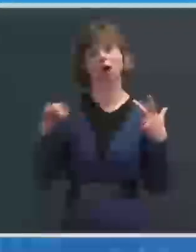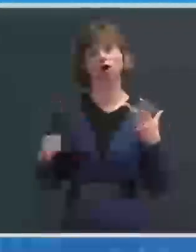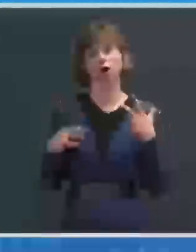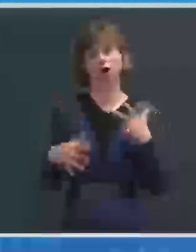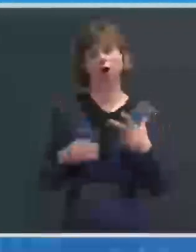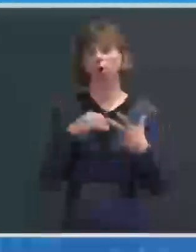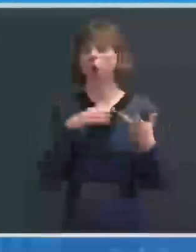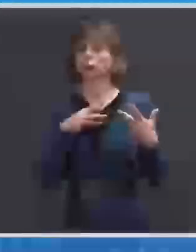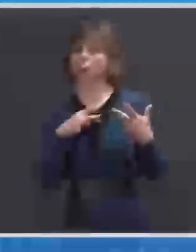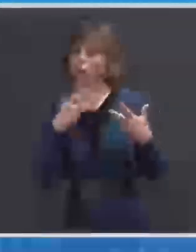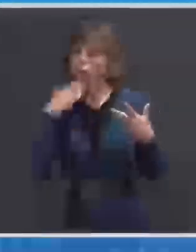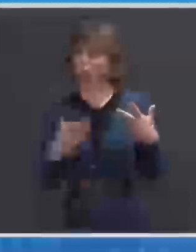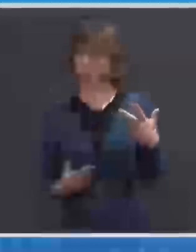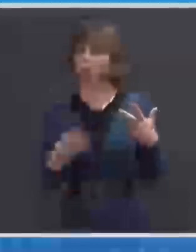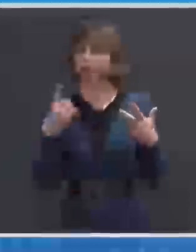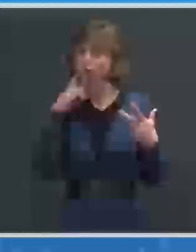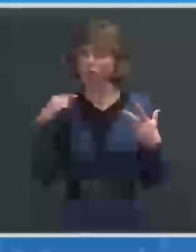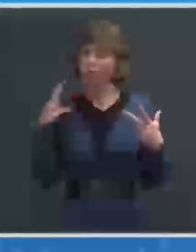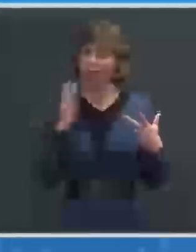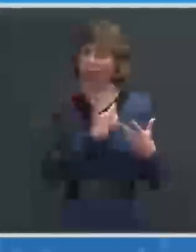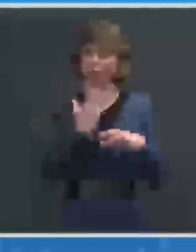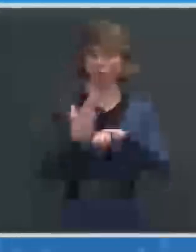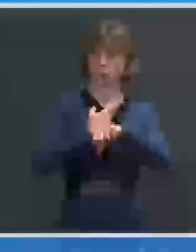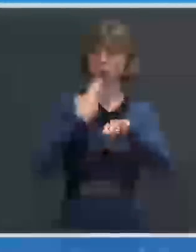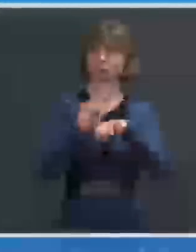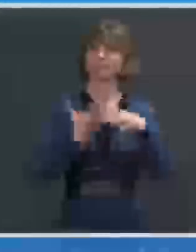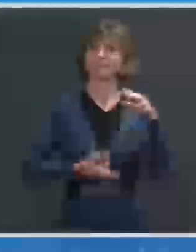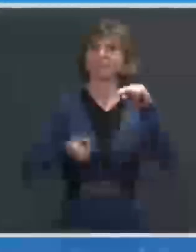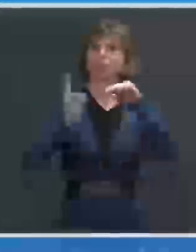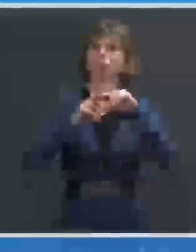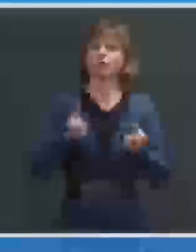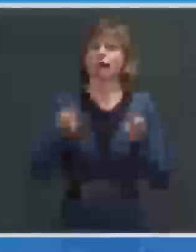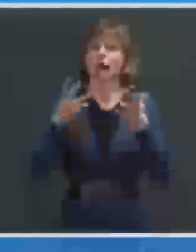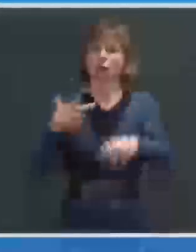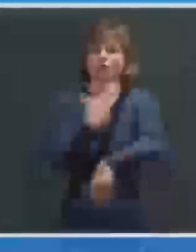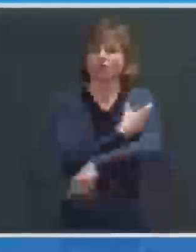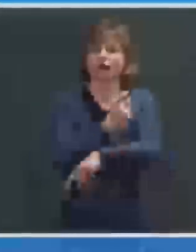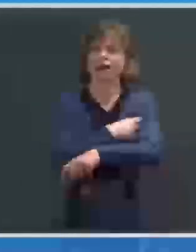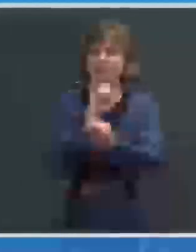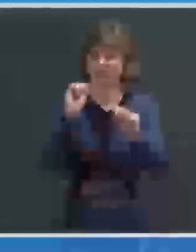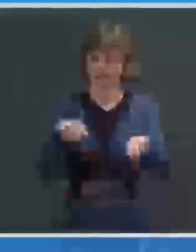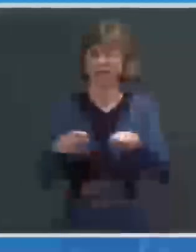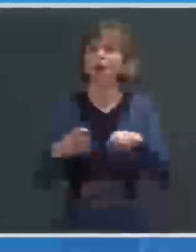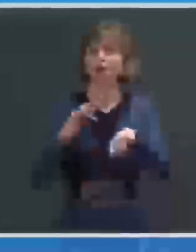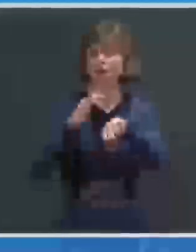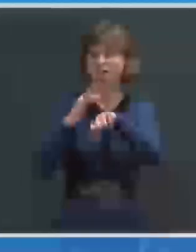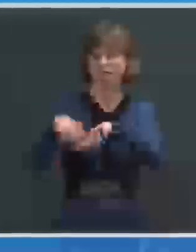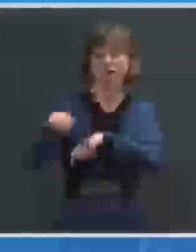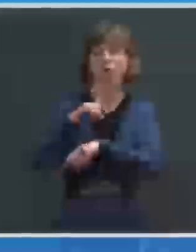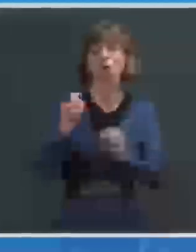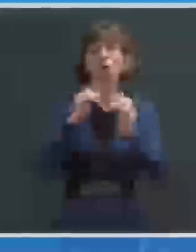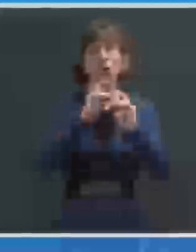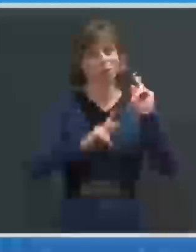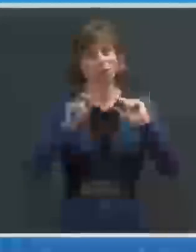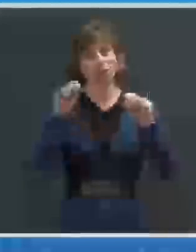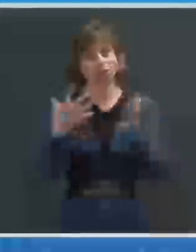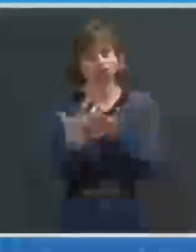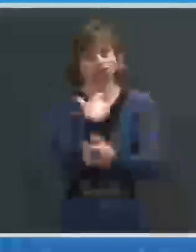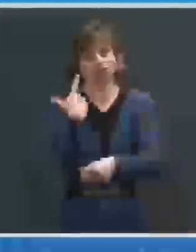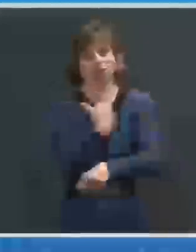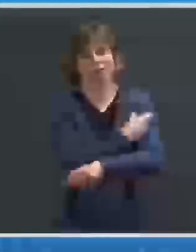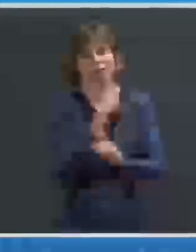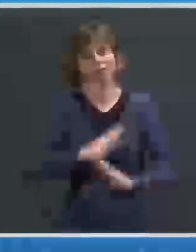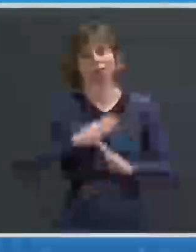and increases the number of vaccine doses available and makes it possible for more people to get vaccinated and protected